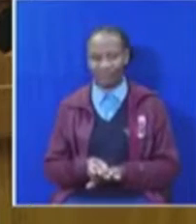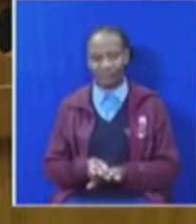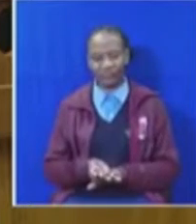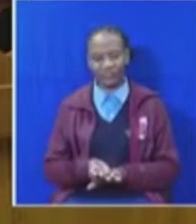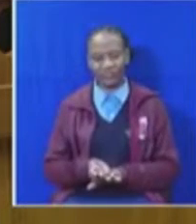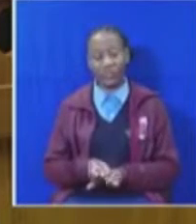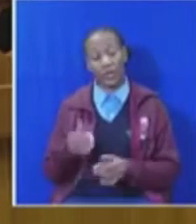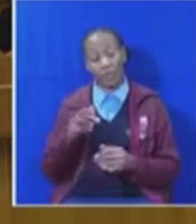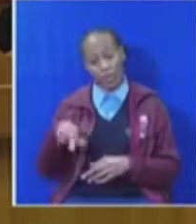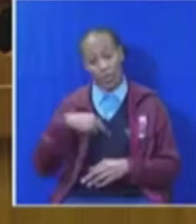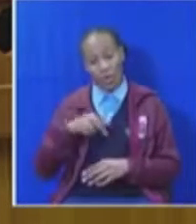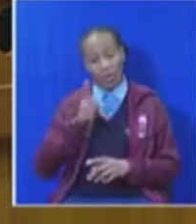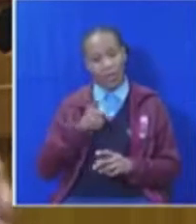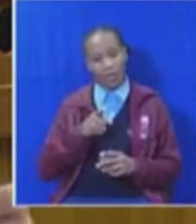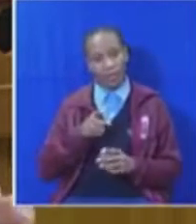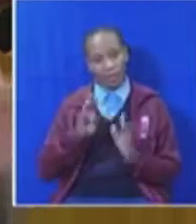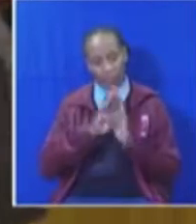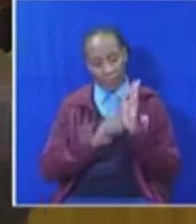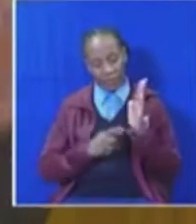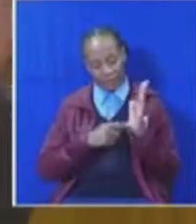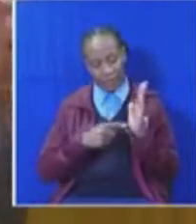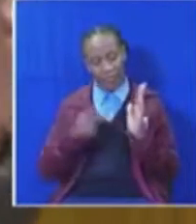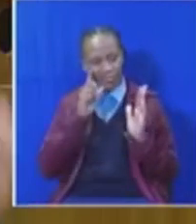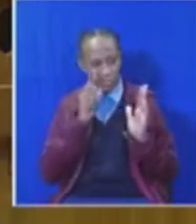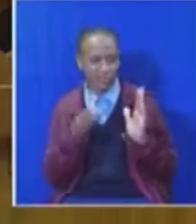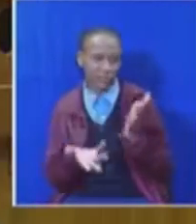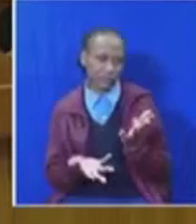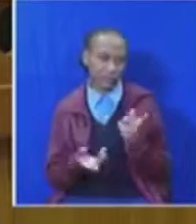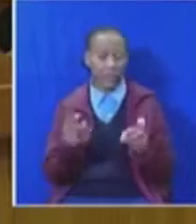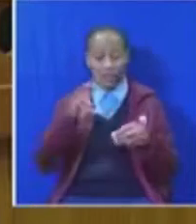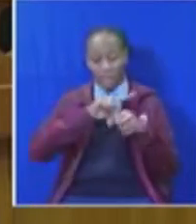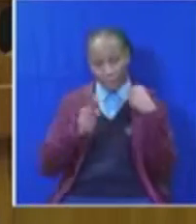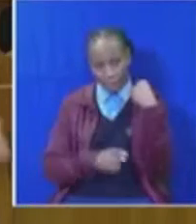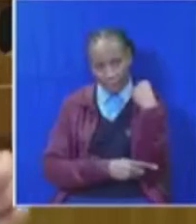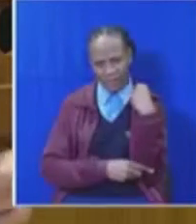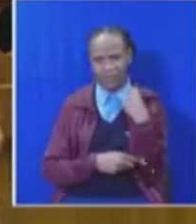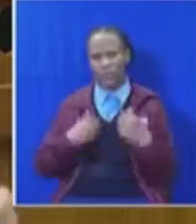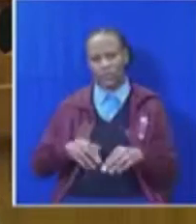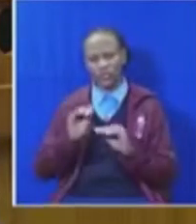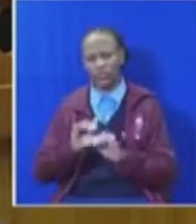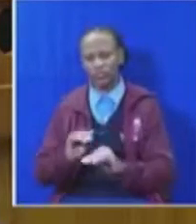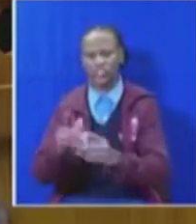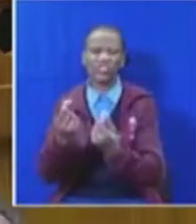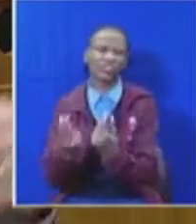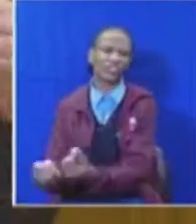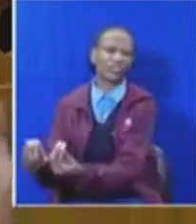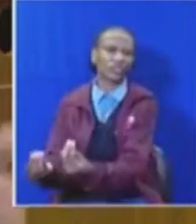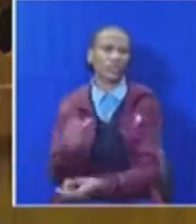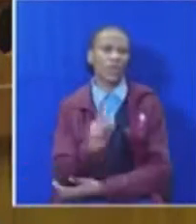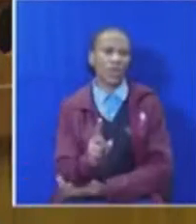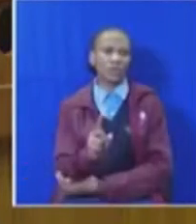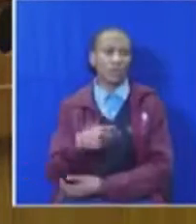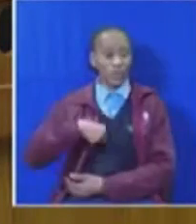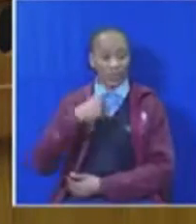look at possibly in a committee bill. The last issue is, what message are we sending out? We are not sending a message out that it is now